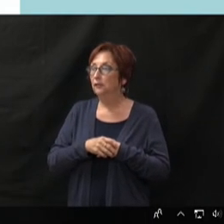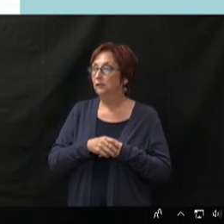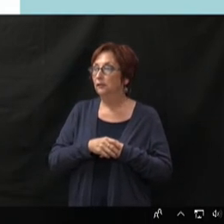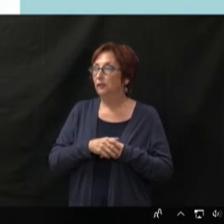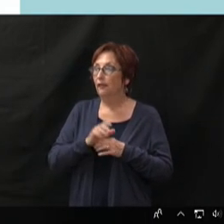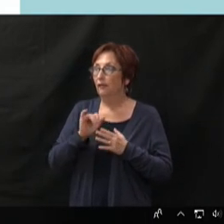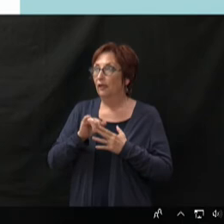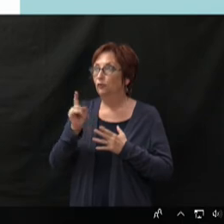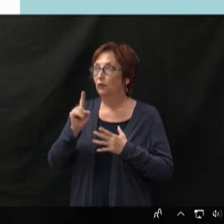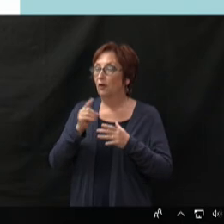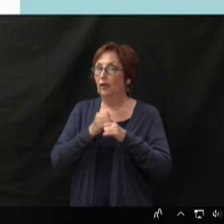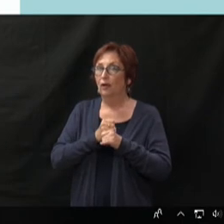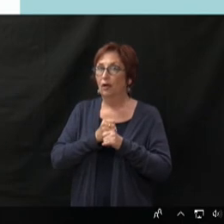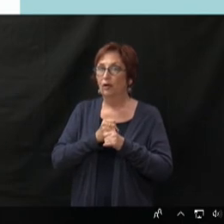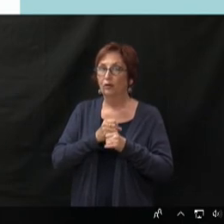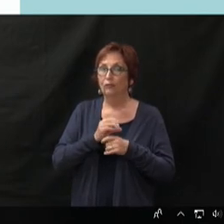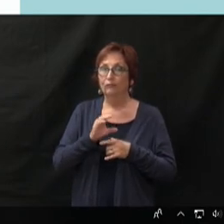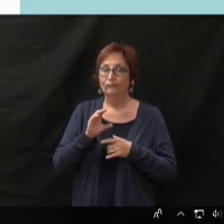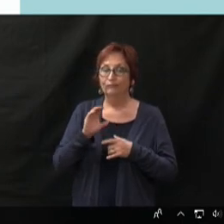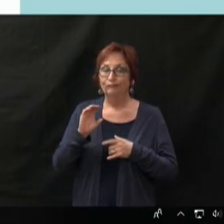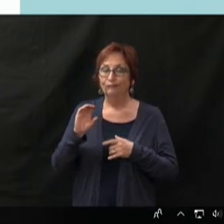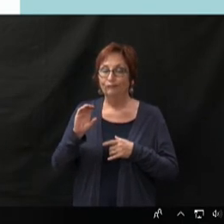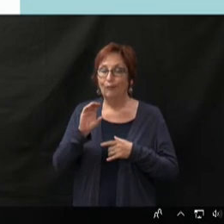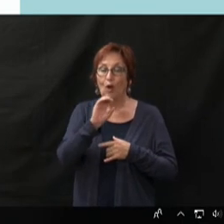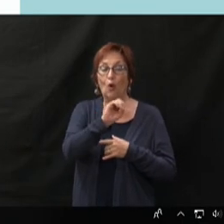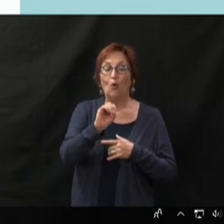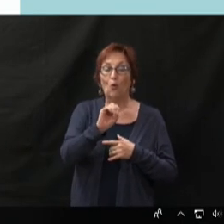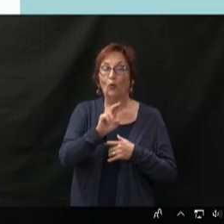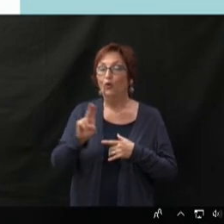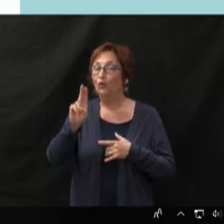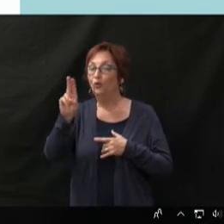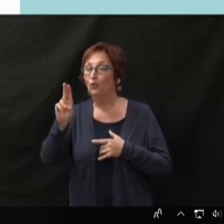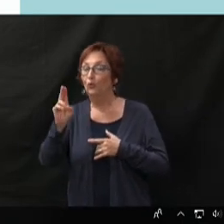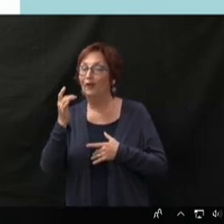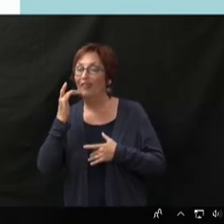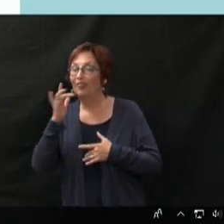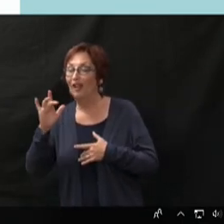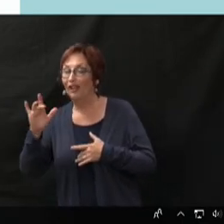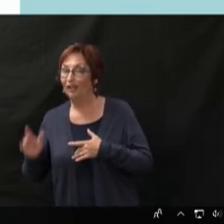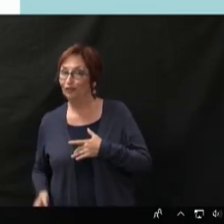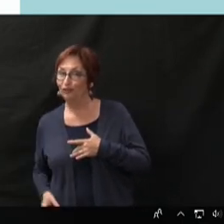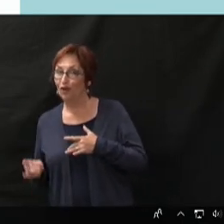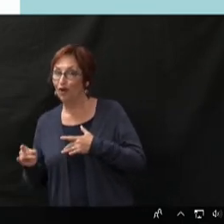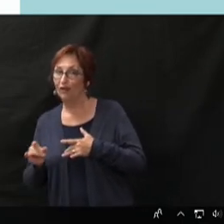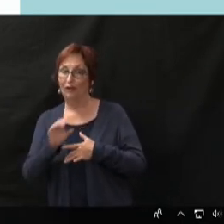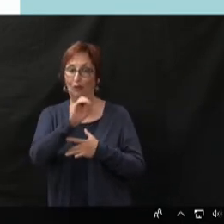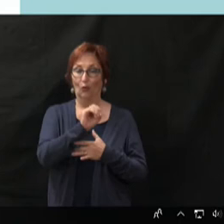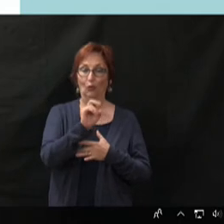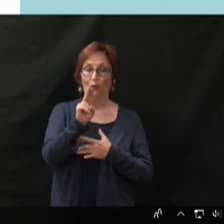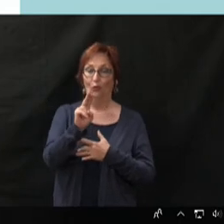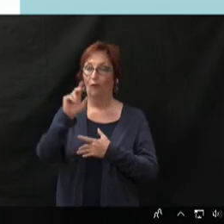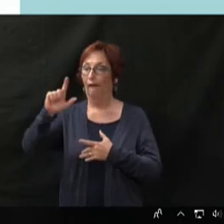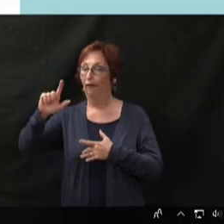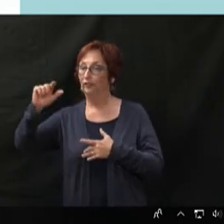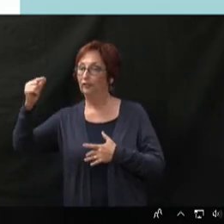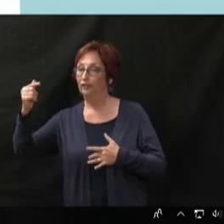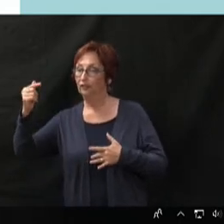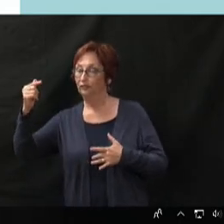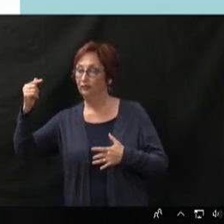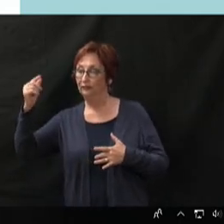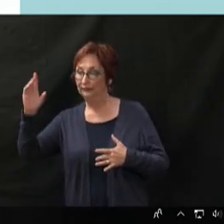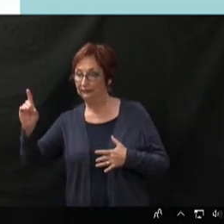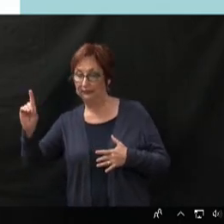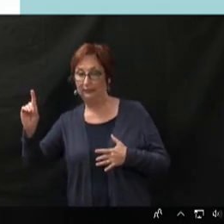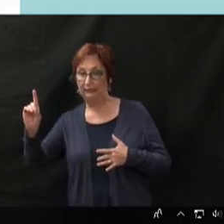That's where I got "Oh, you lucky dog" from her. Must not be on there anymore. But answer, she has a mnemonic: